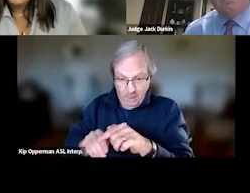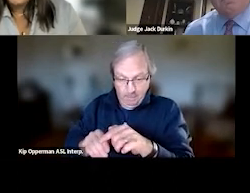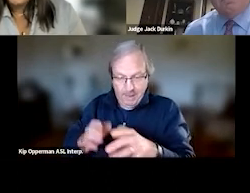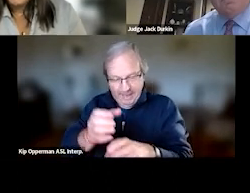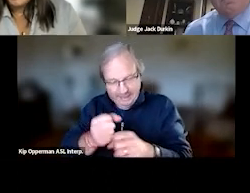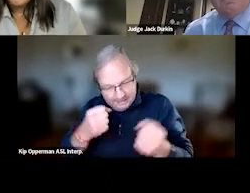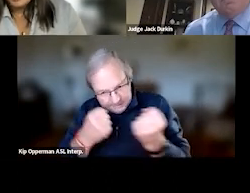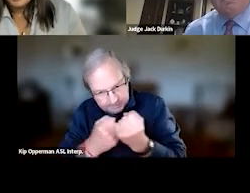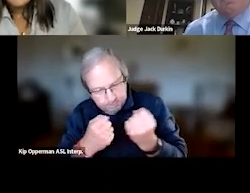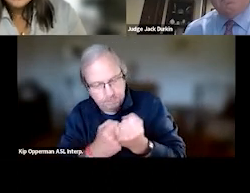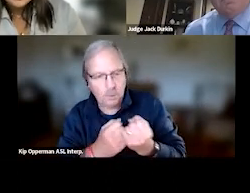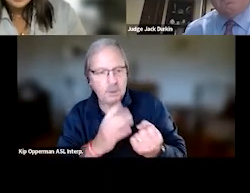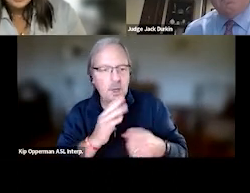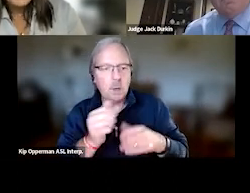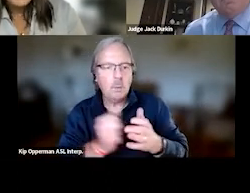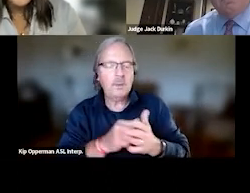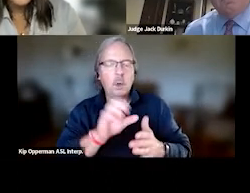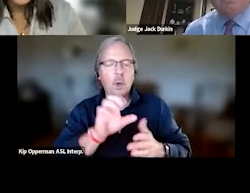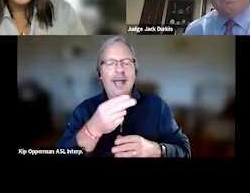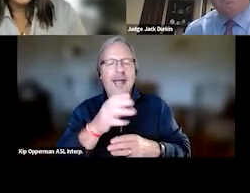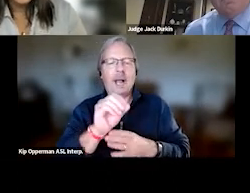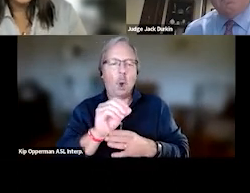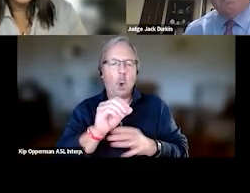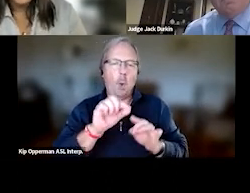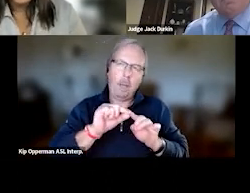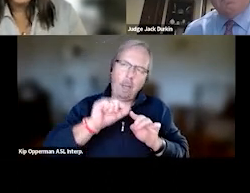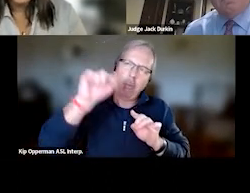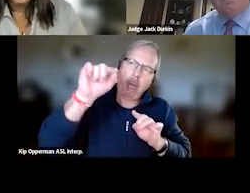with your ECHO hubs